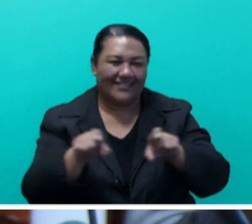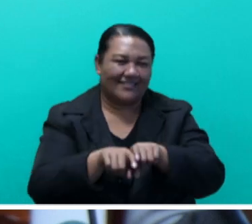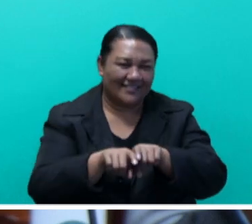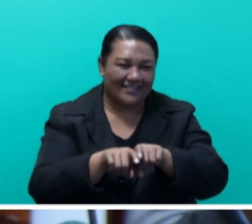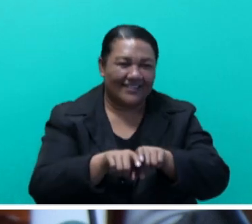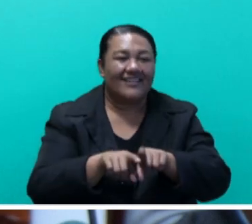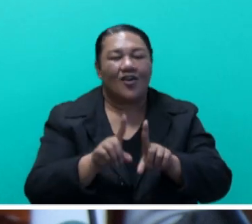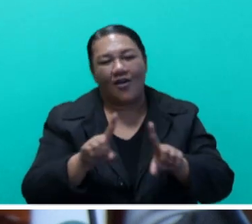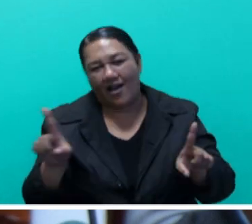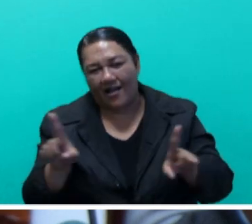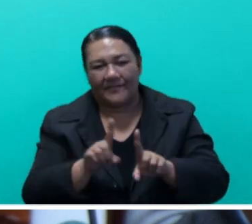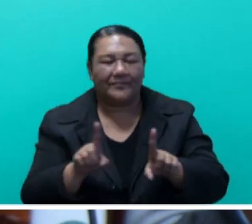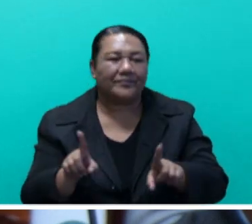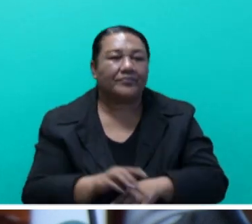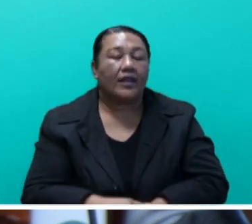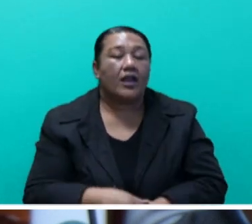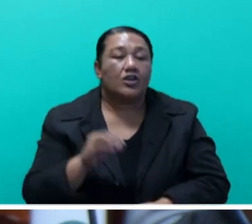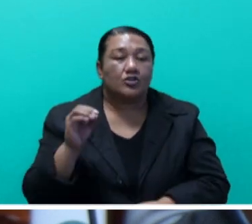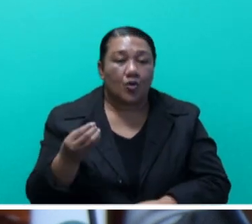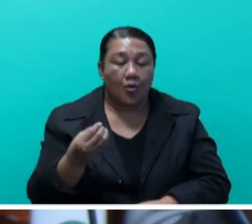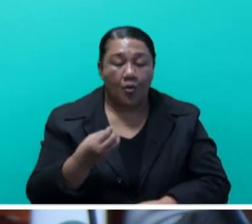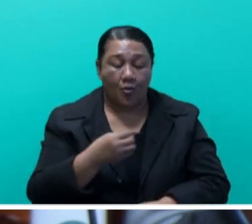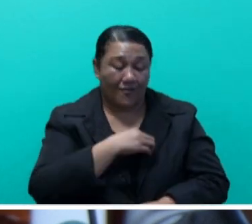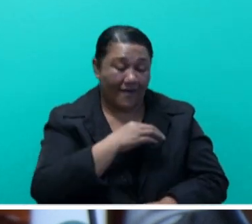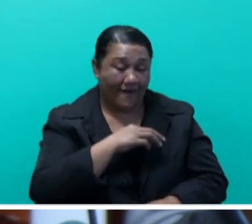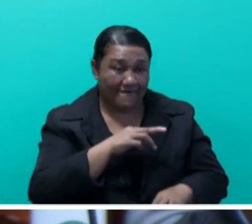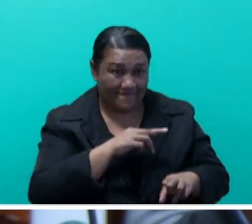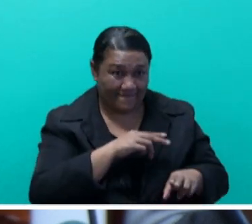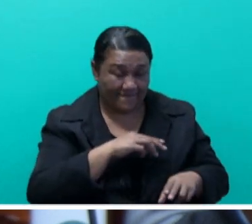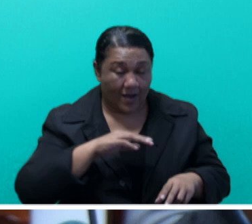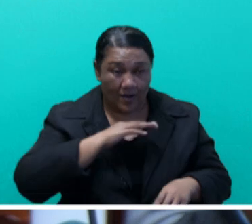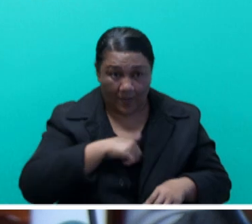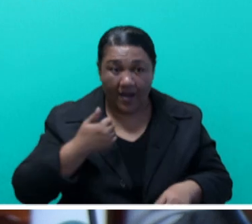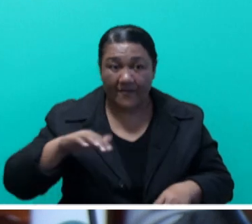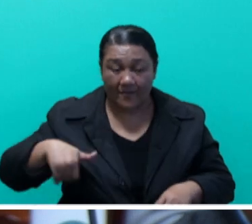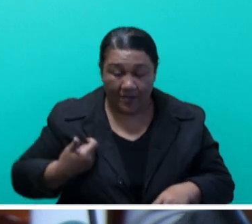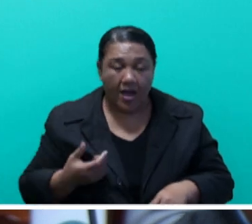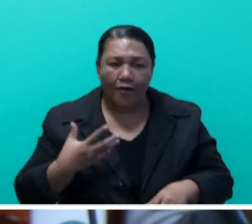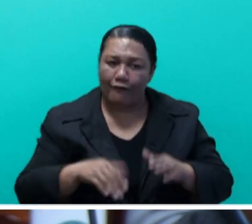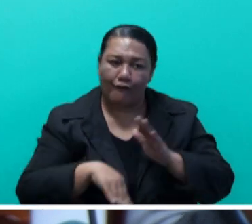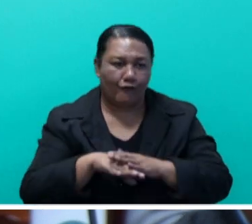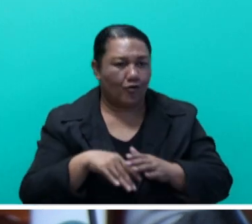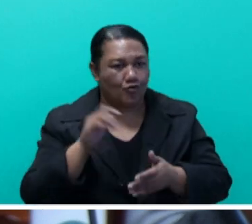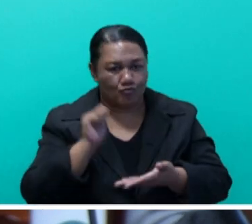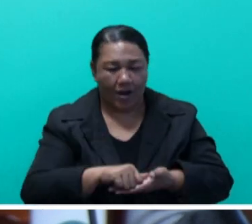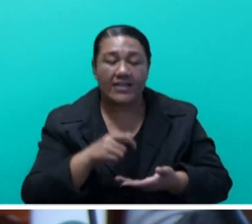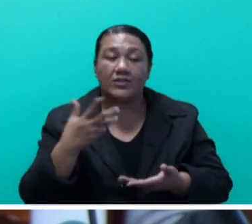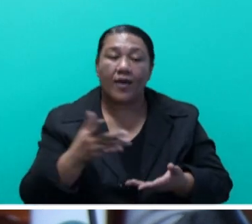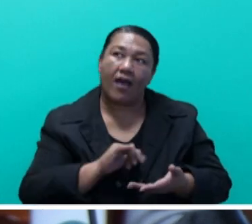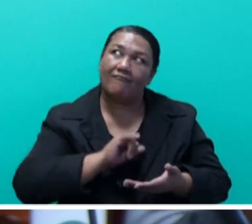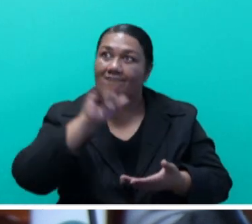visa, spouses will have full work rights while in Australia, and children can attend school local public